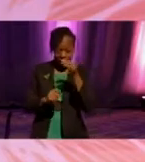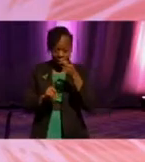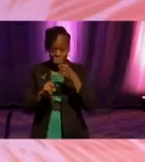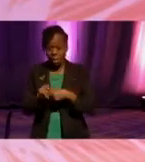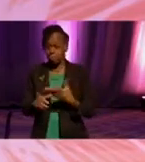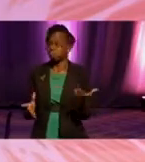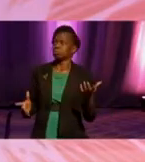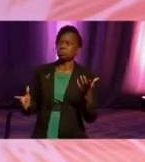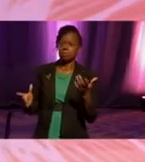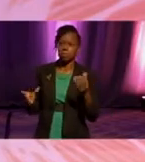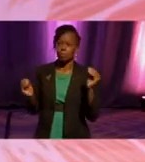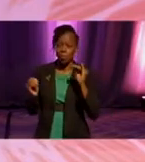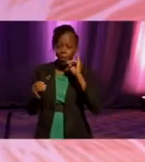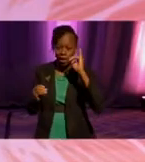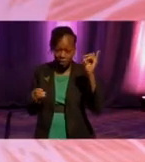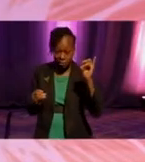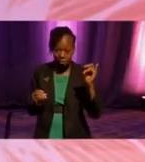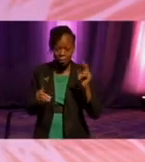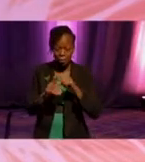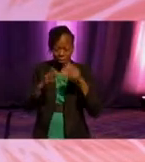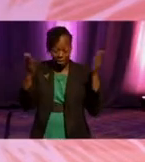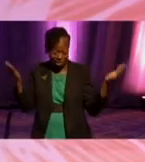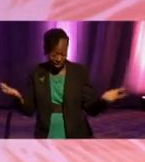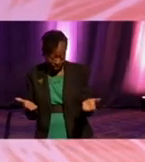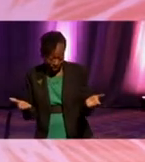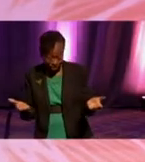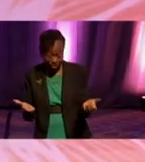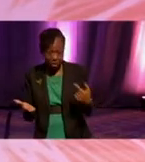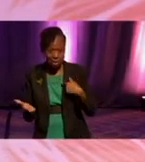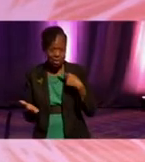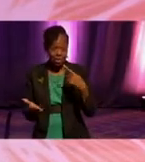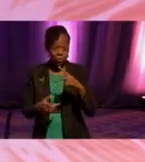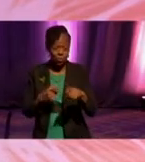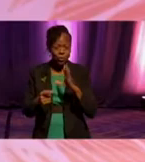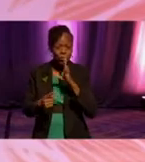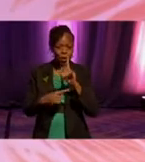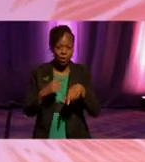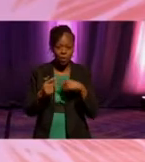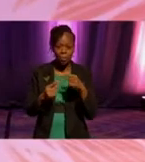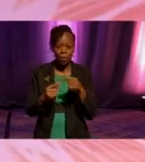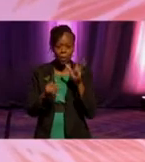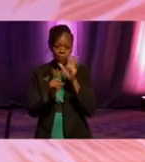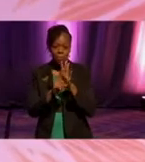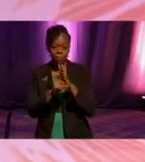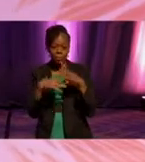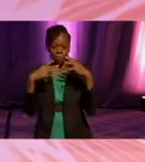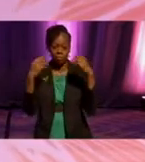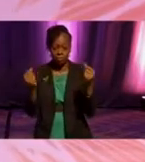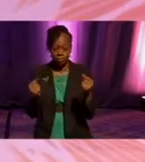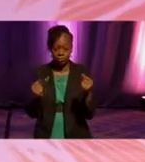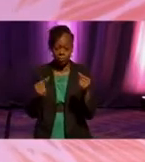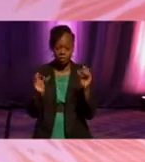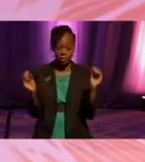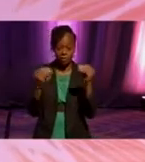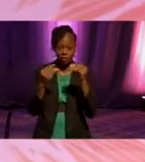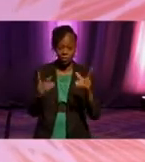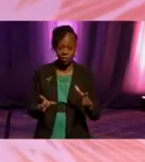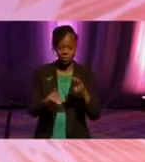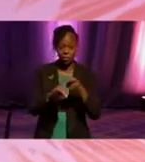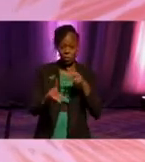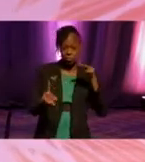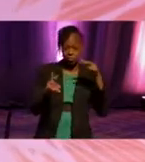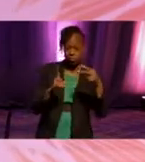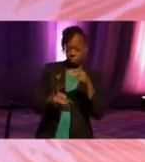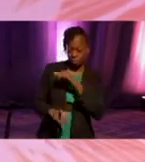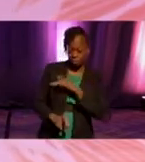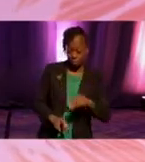are. And I say this, when we talk about public health officials as a mayor, I knew that I